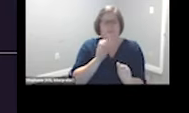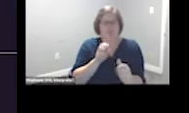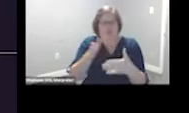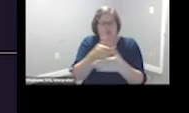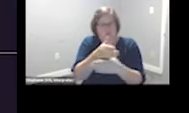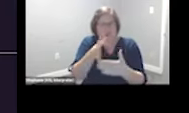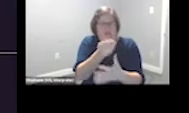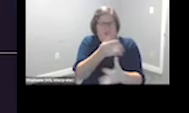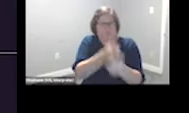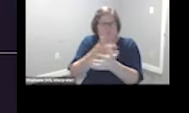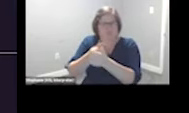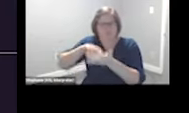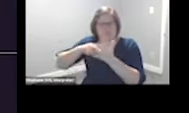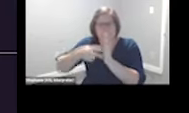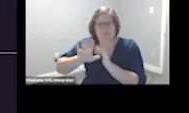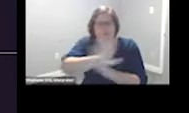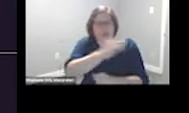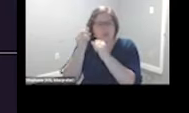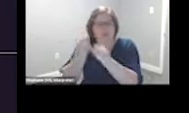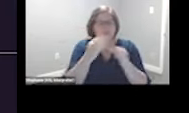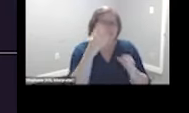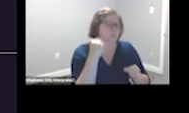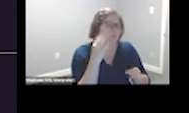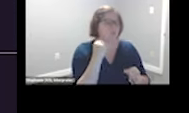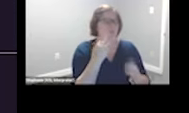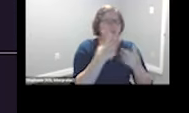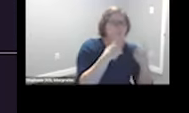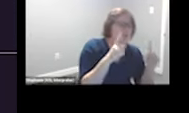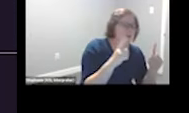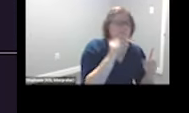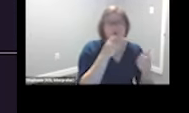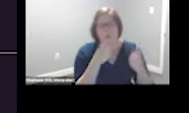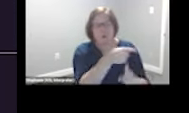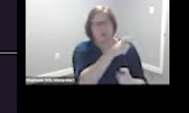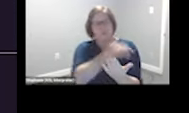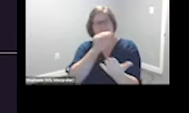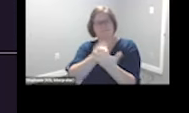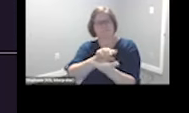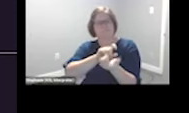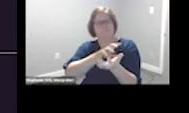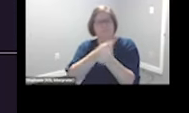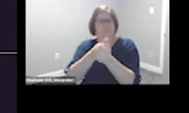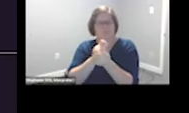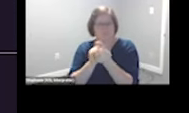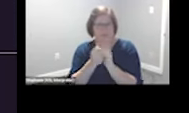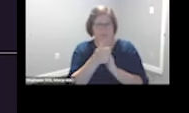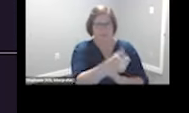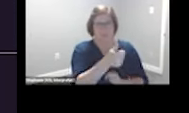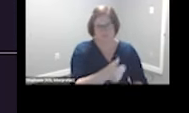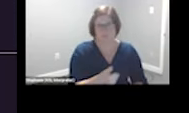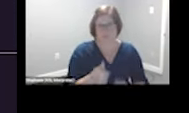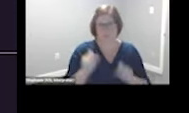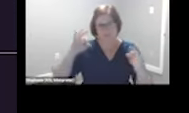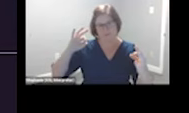they can add their own experiences, what they found to work, what they found doesn't work. So we want this to be something that everybody inputs in, everybody feels